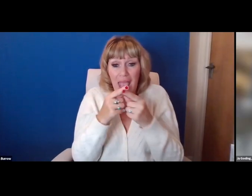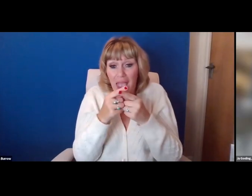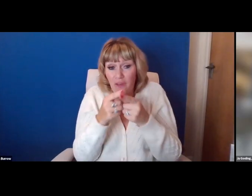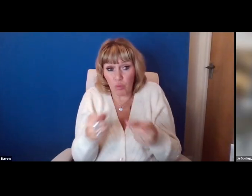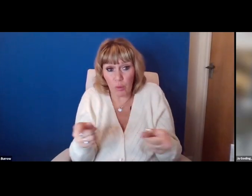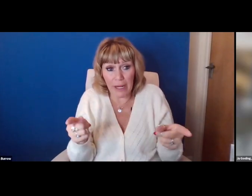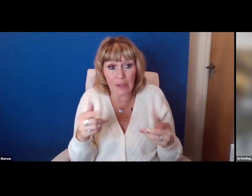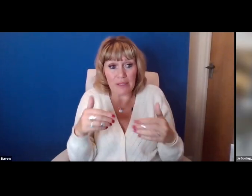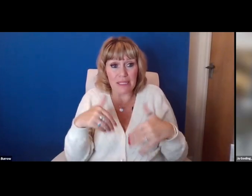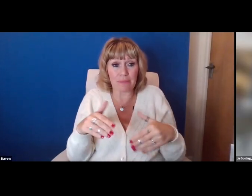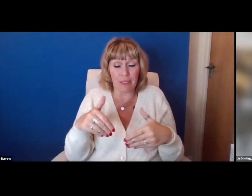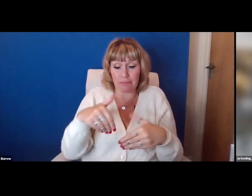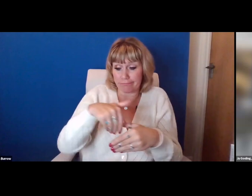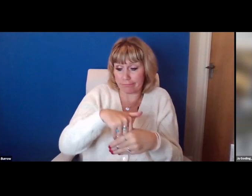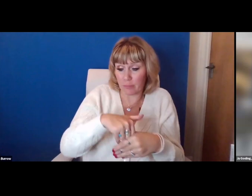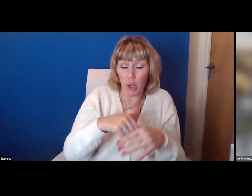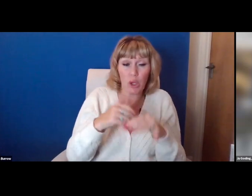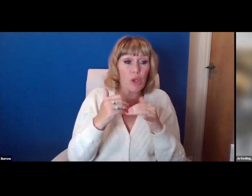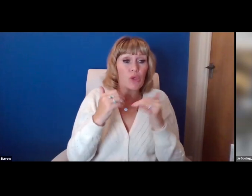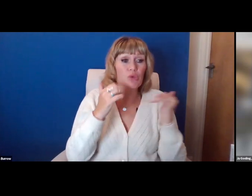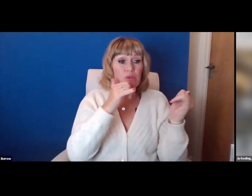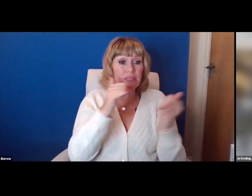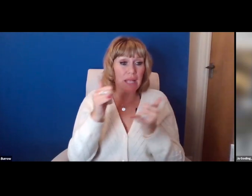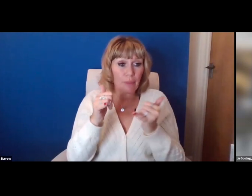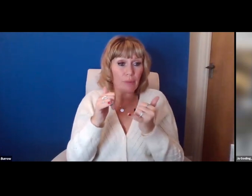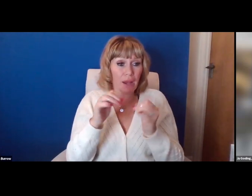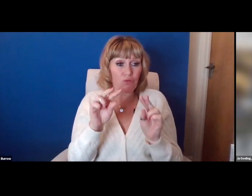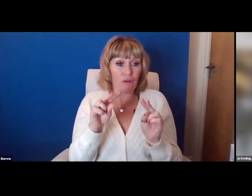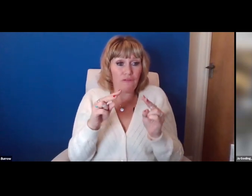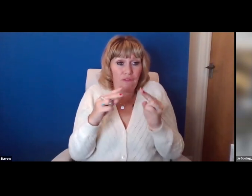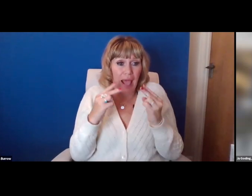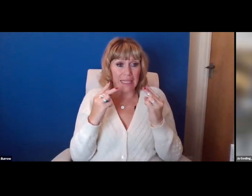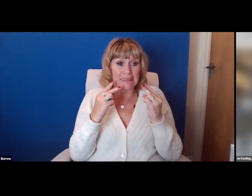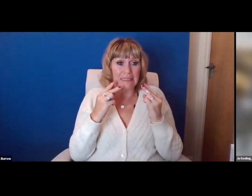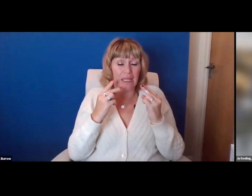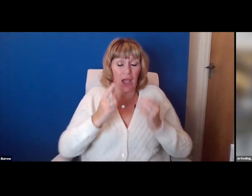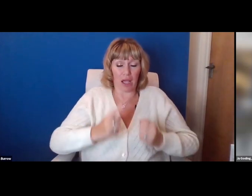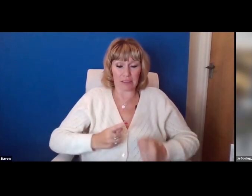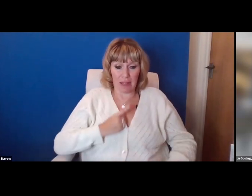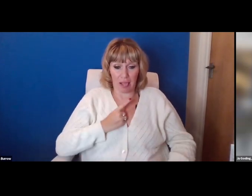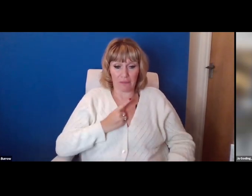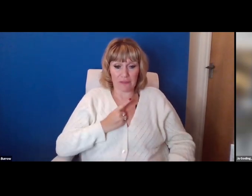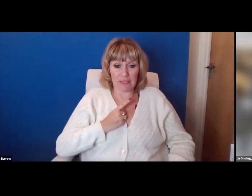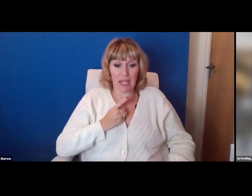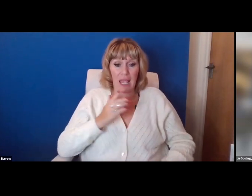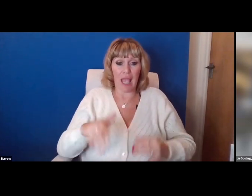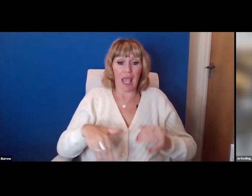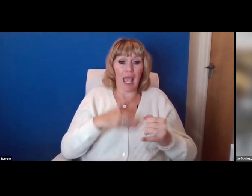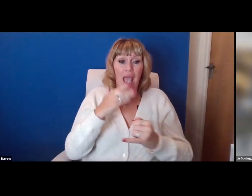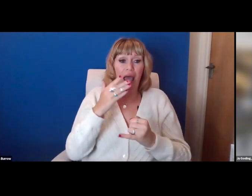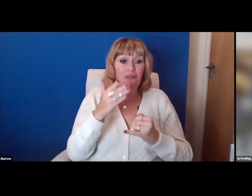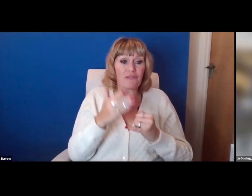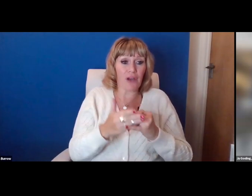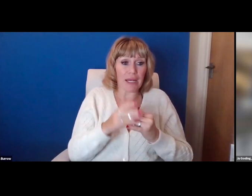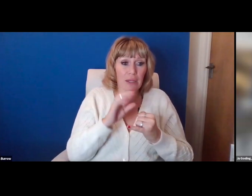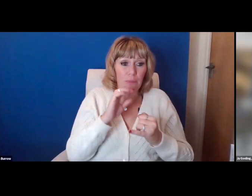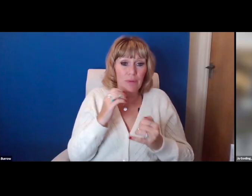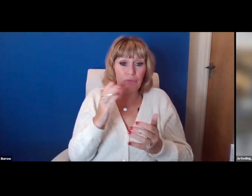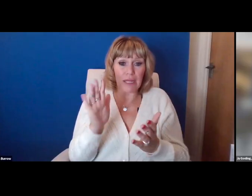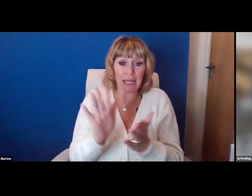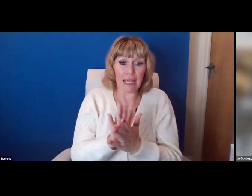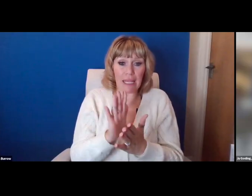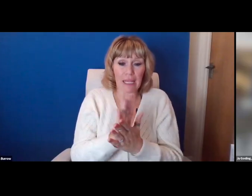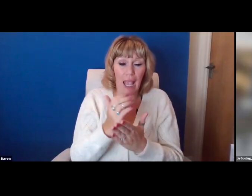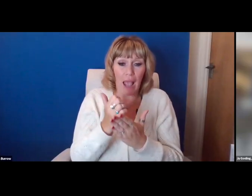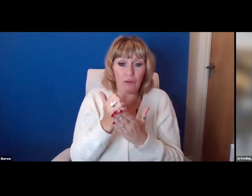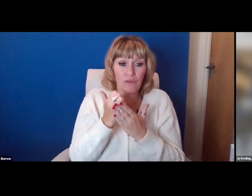to celebrate reflecting ourselves. And it would finally, it would be very helpful for our future